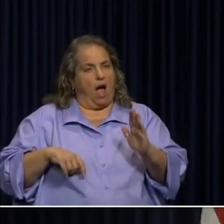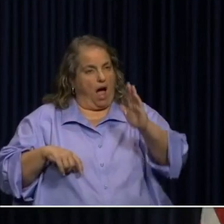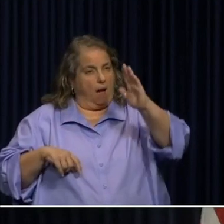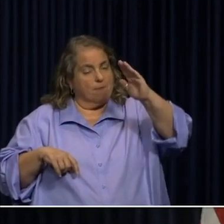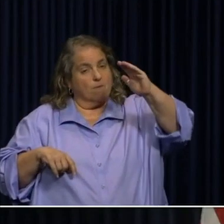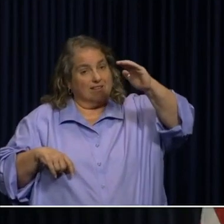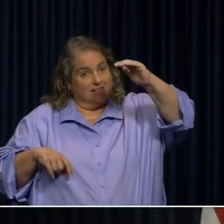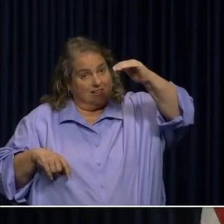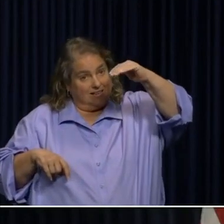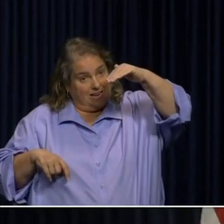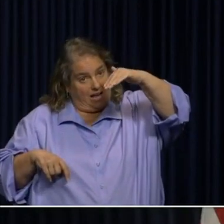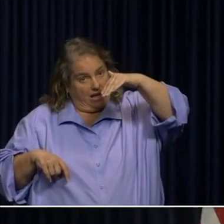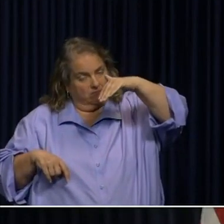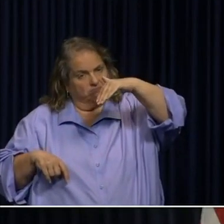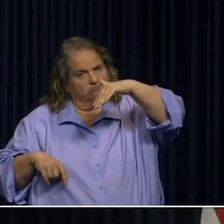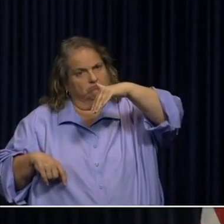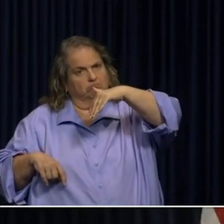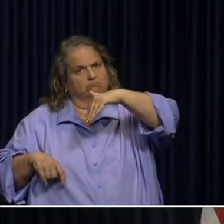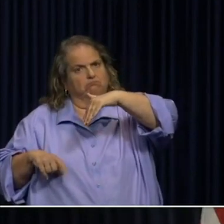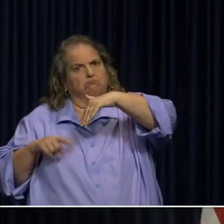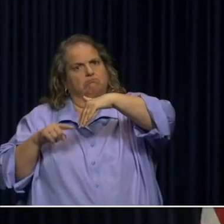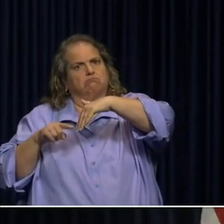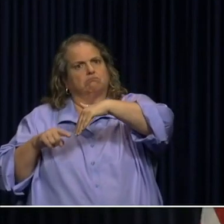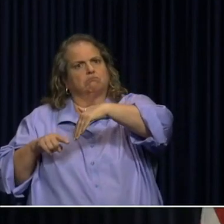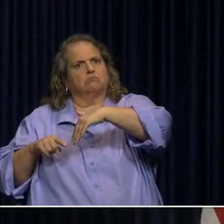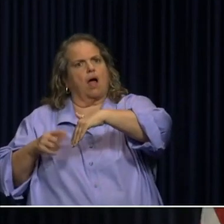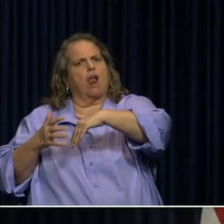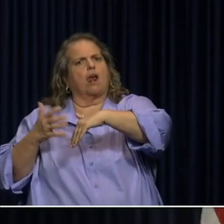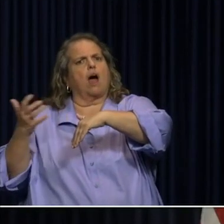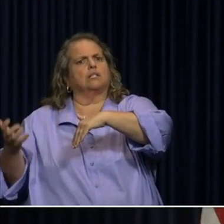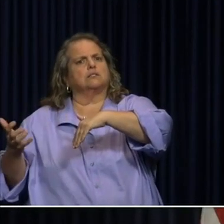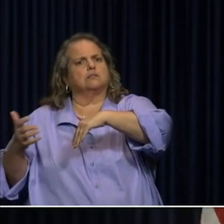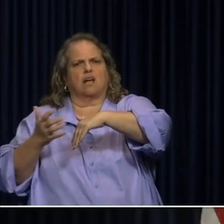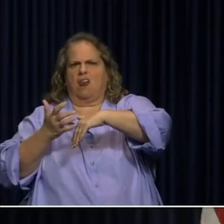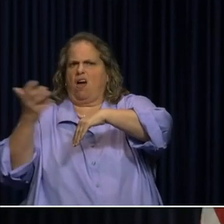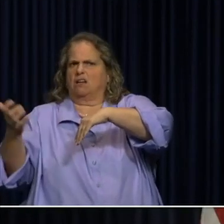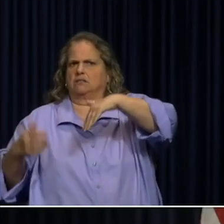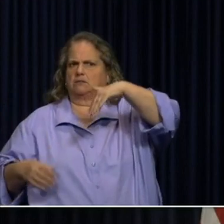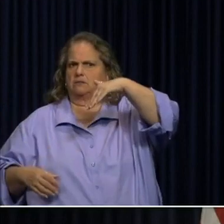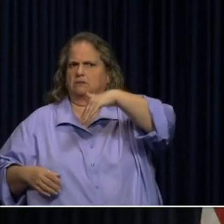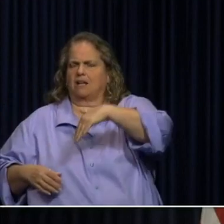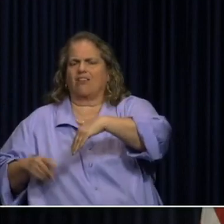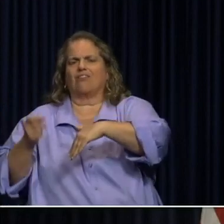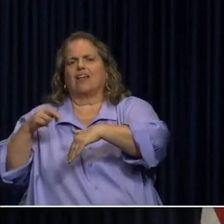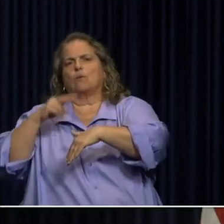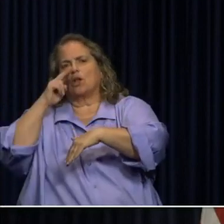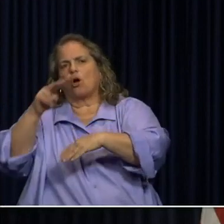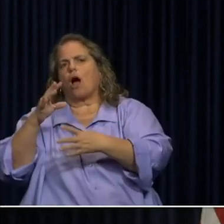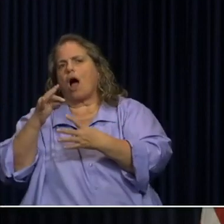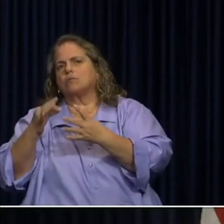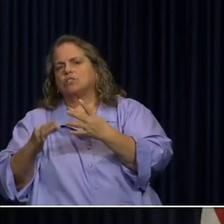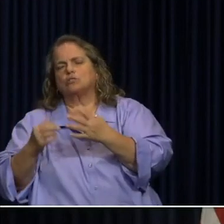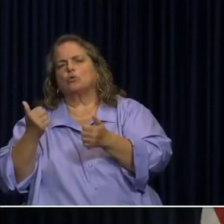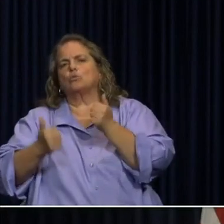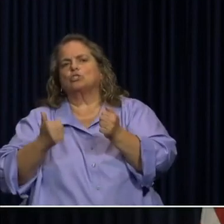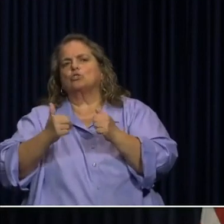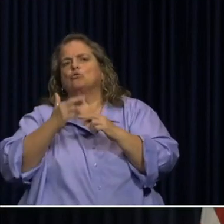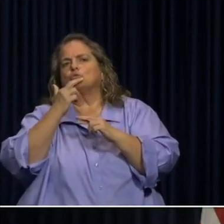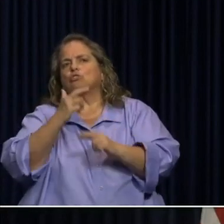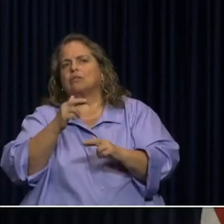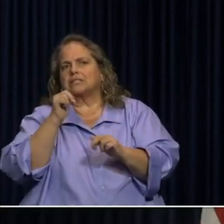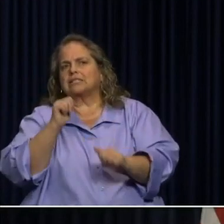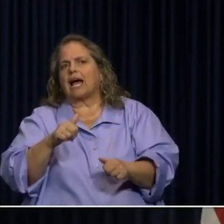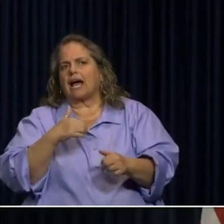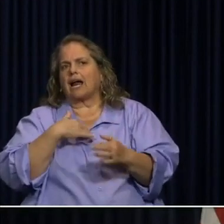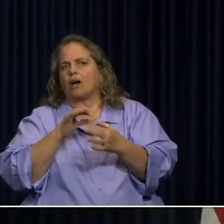coming down significantly. Then we have to look at the options of which restrictions we